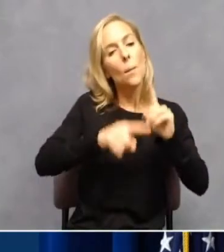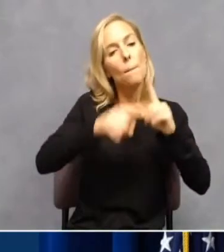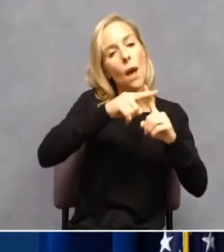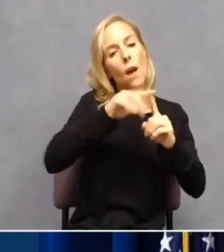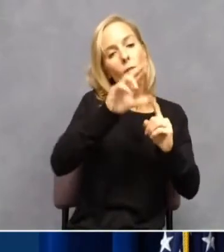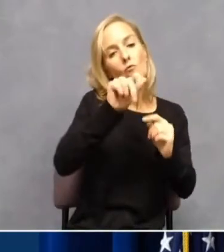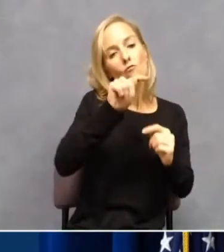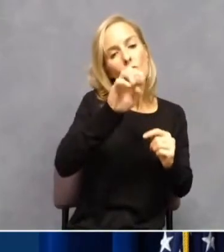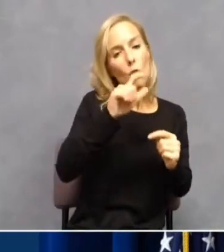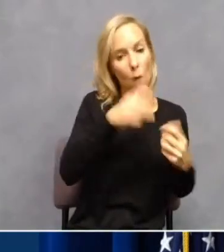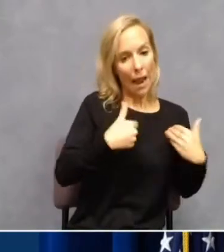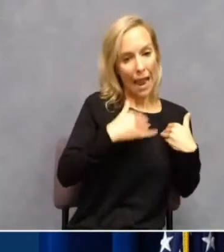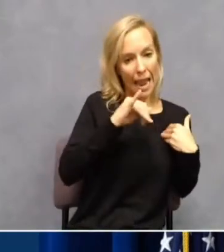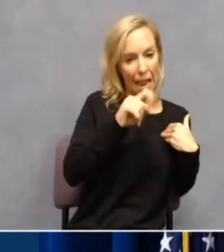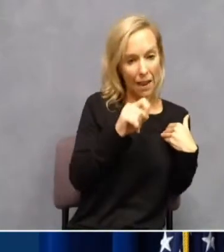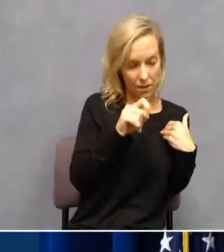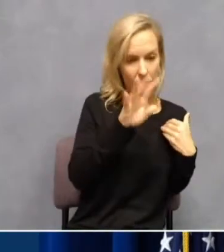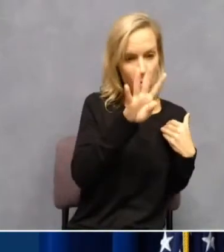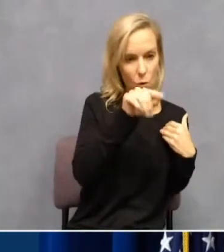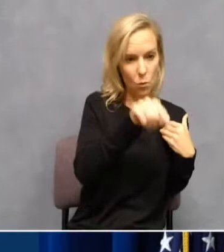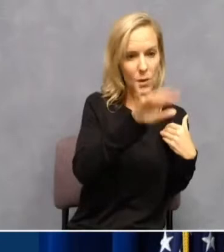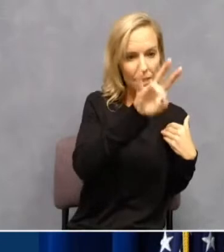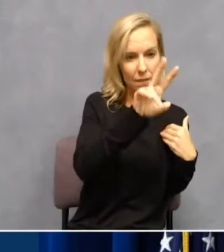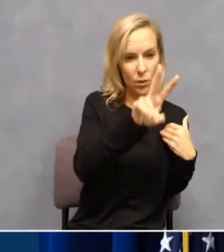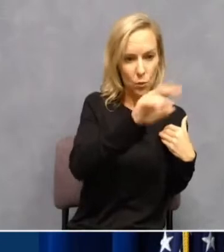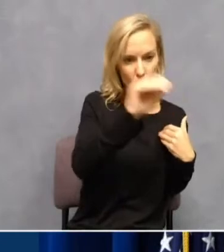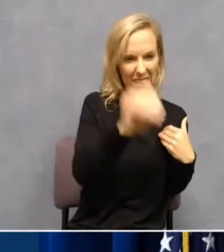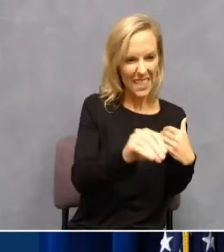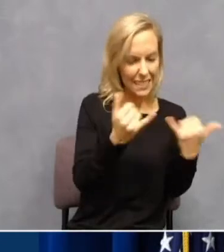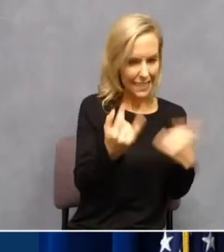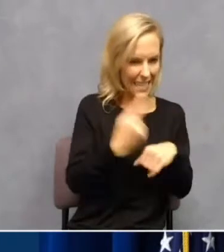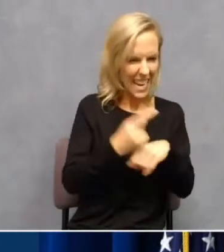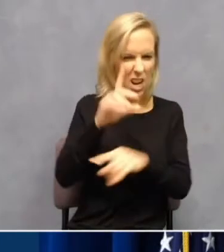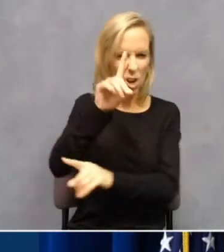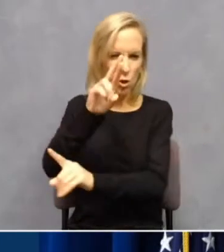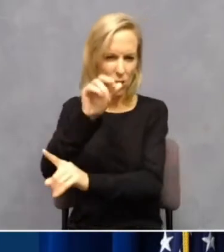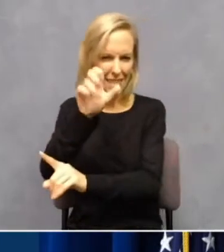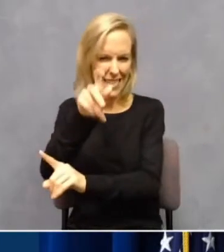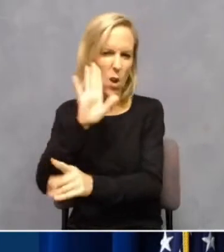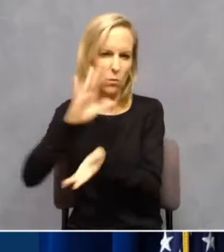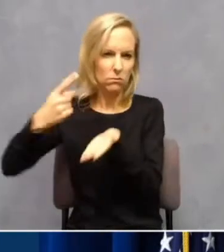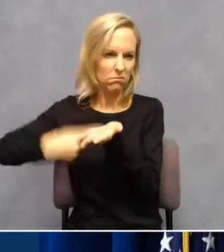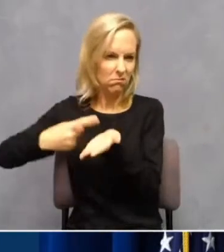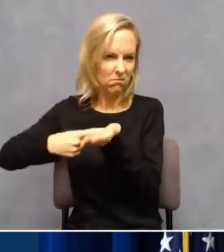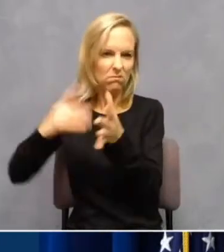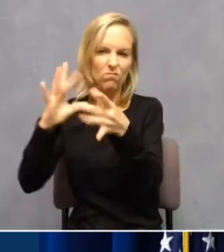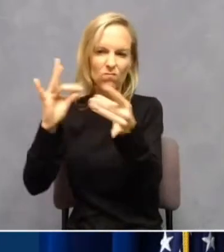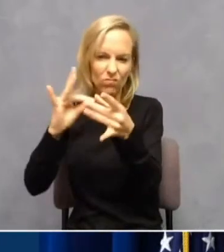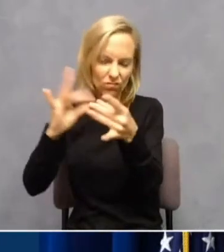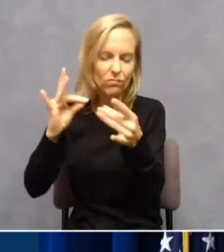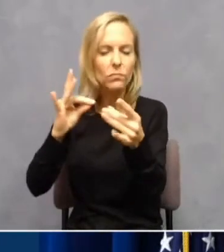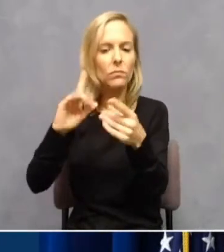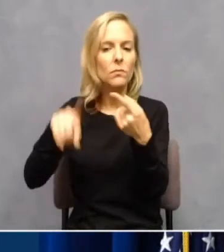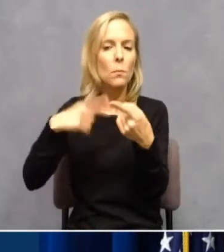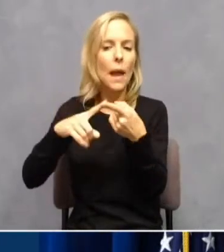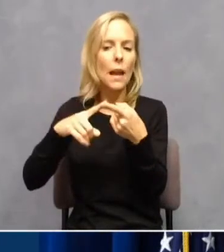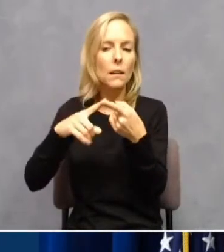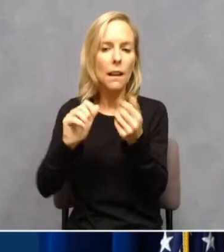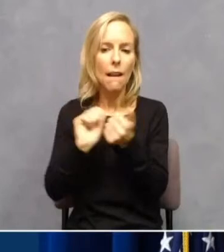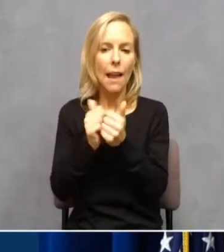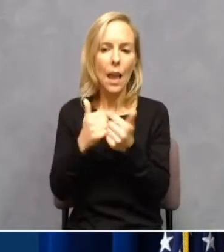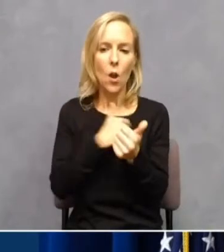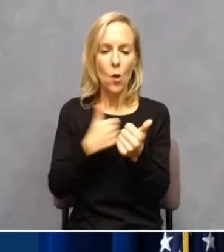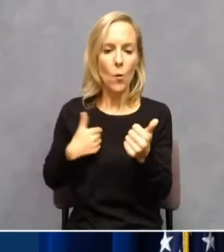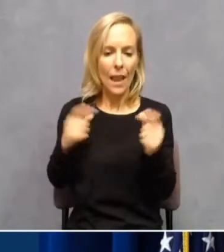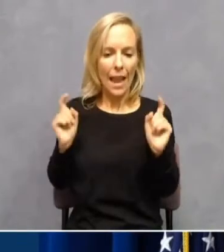4.72% today, and Dr. Stack, I know, will talk again about how we will be changing the way